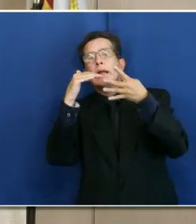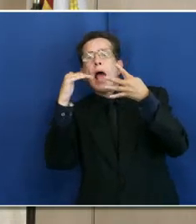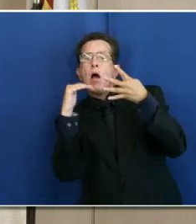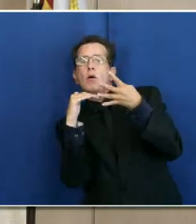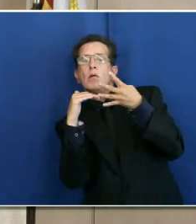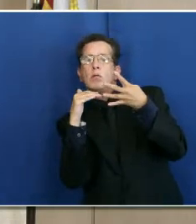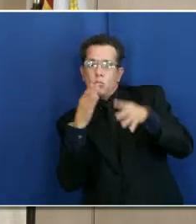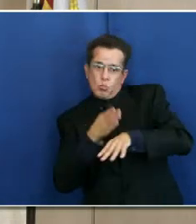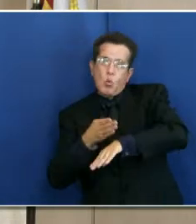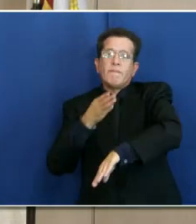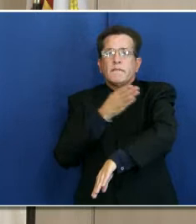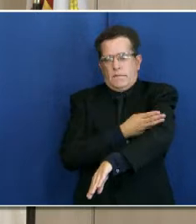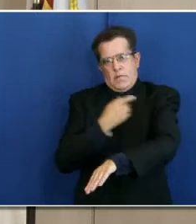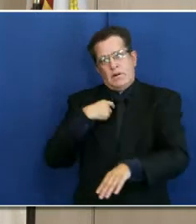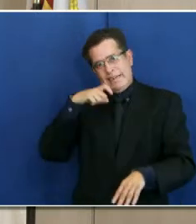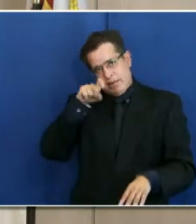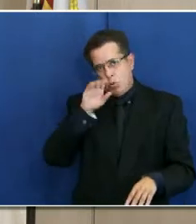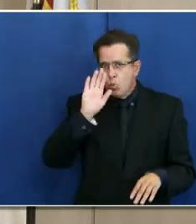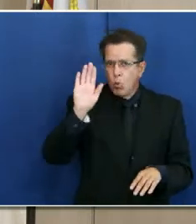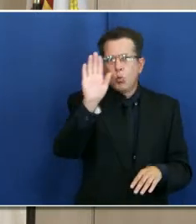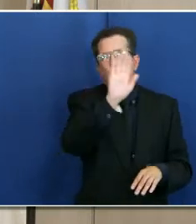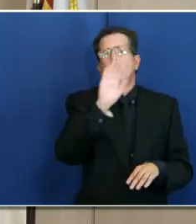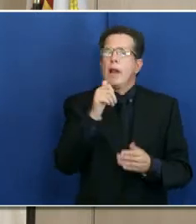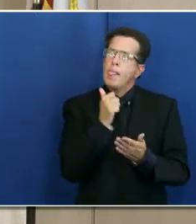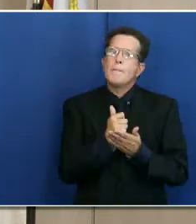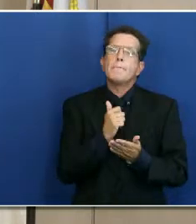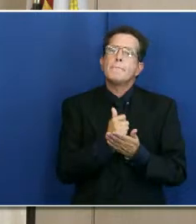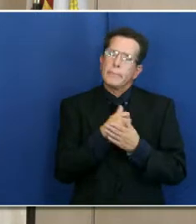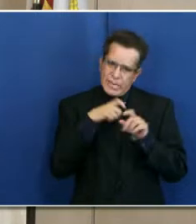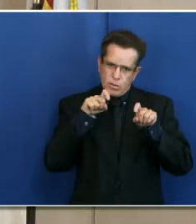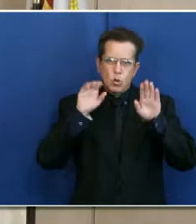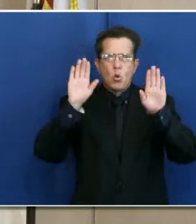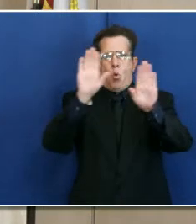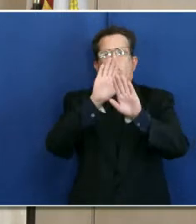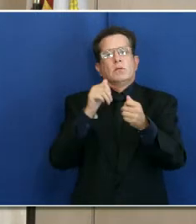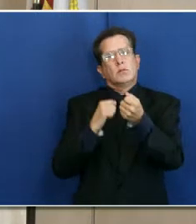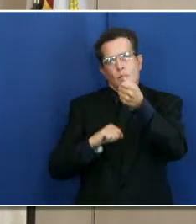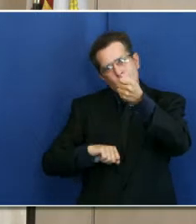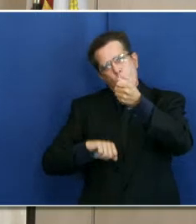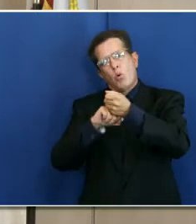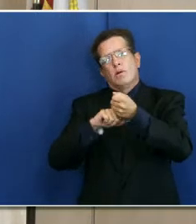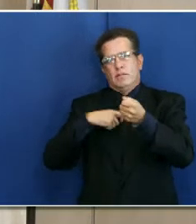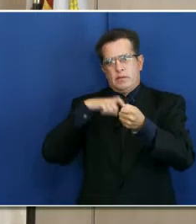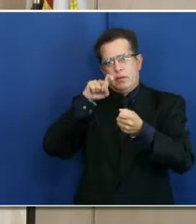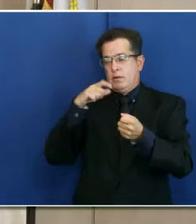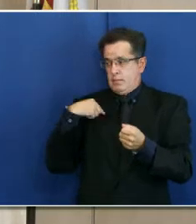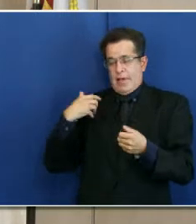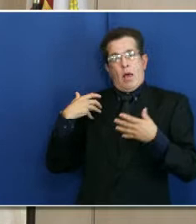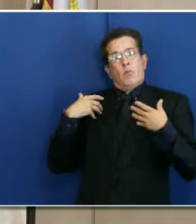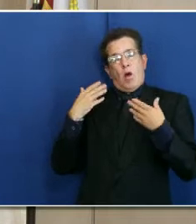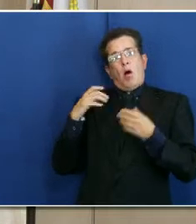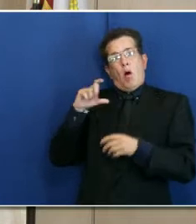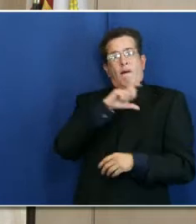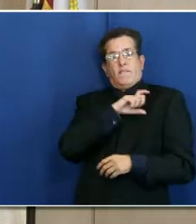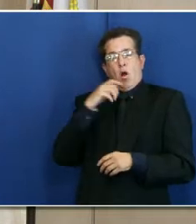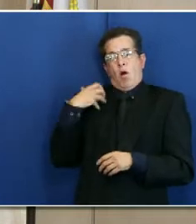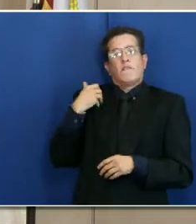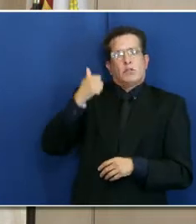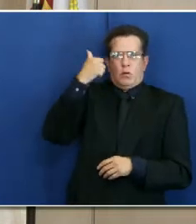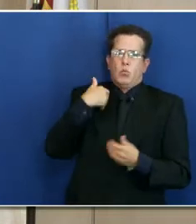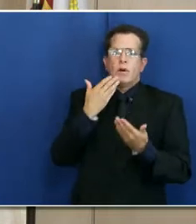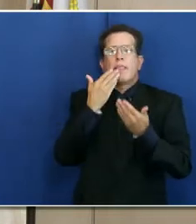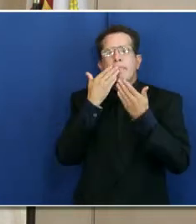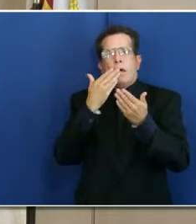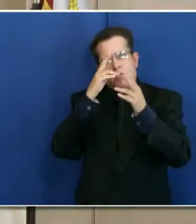tier, we need your continued support. And as the health officer, I want to thank everyone for everything that has been done